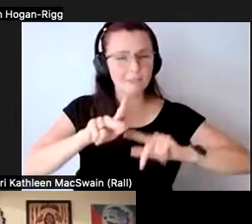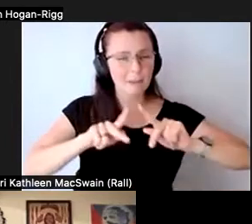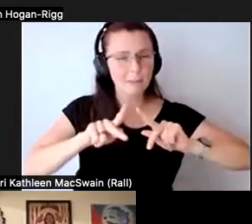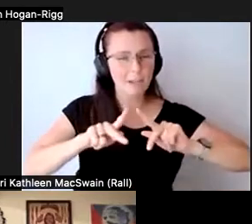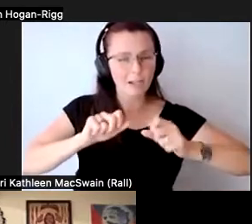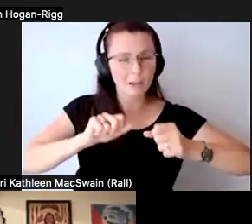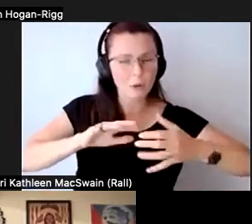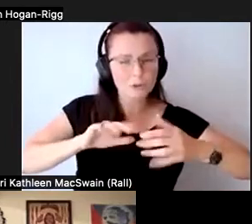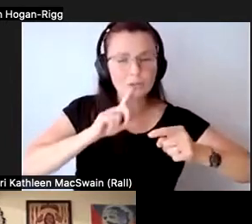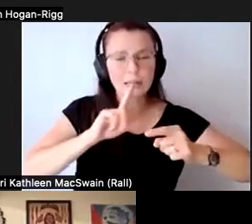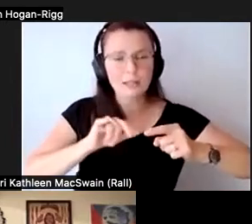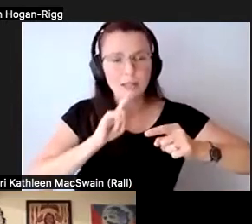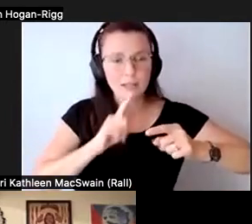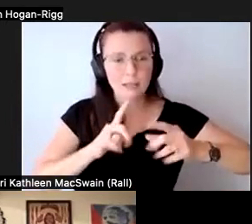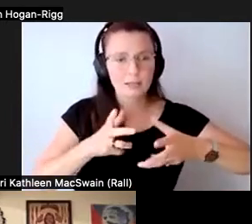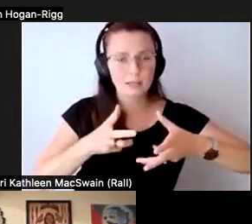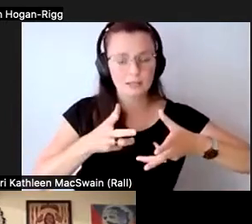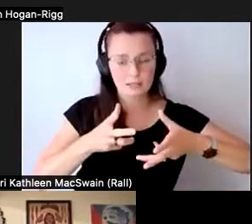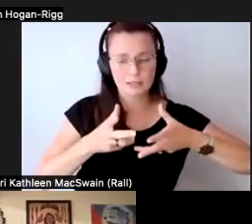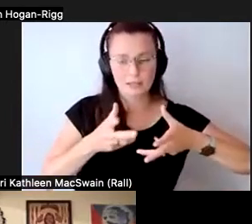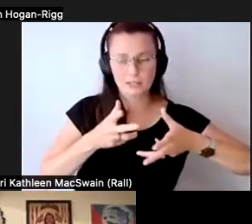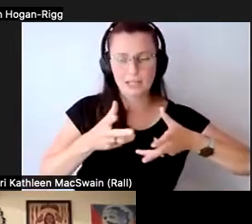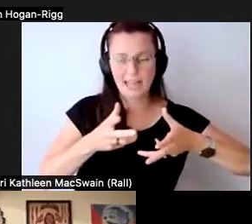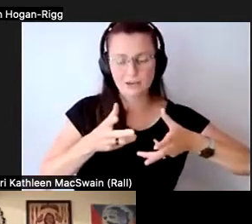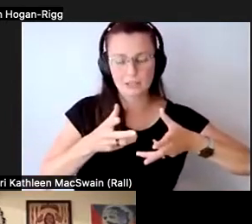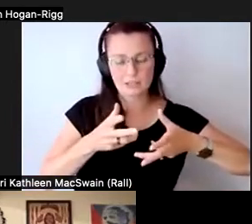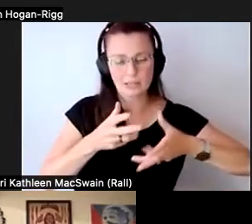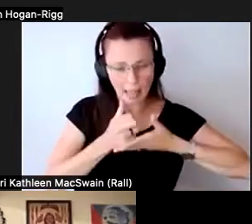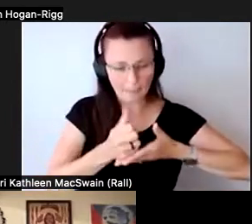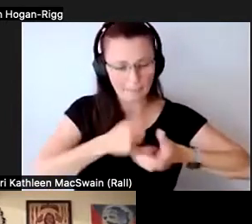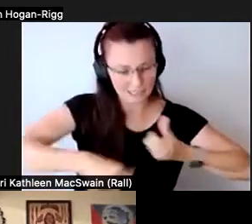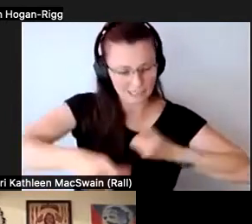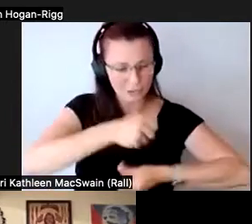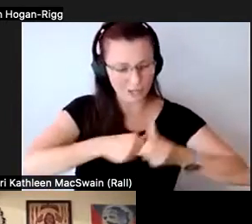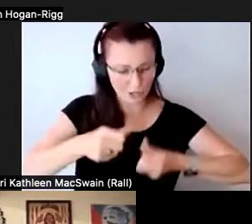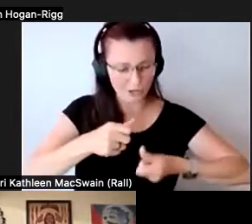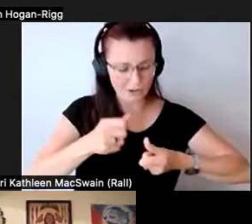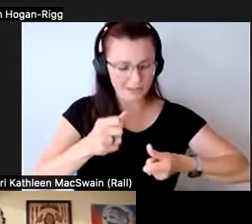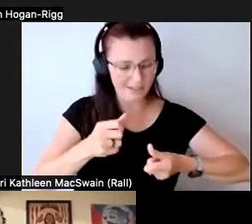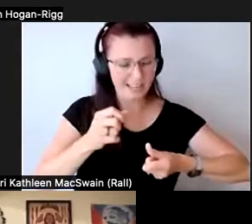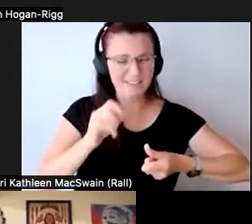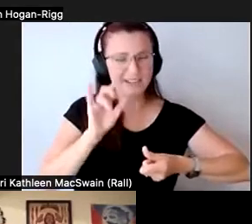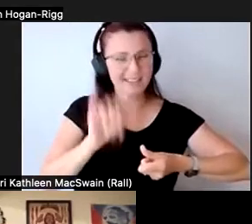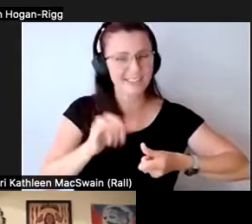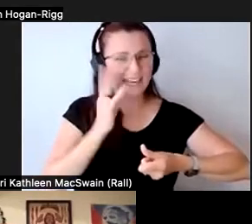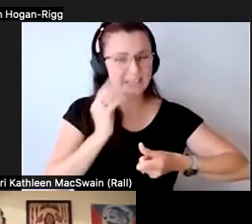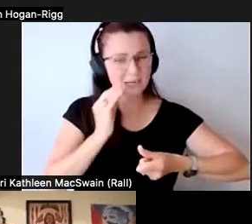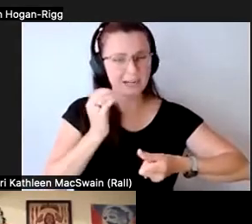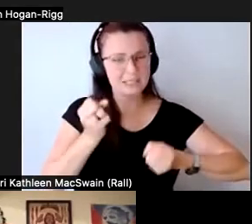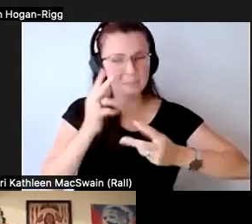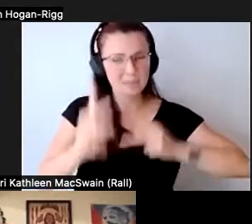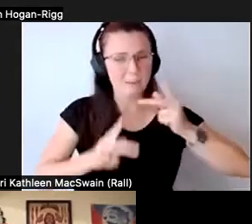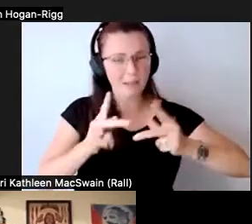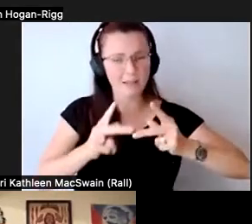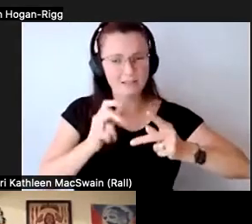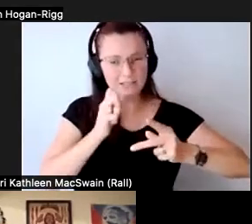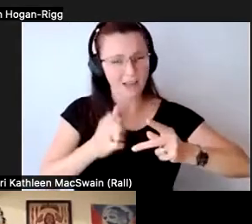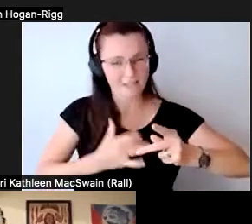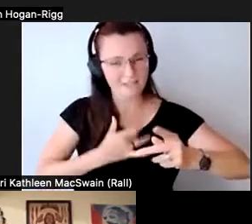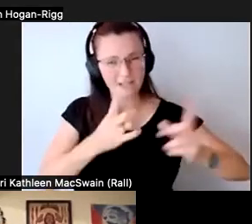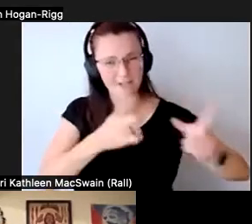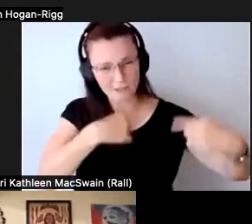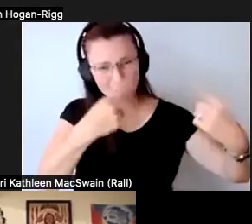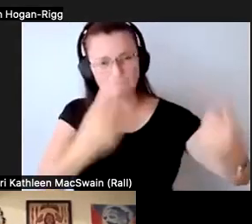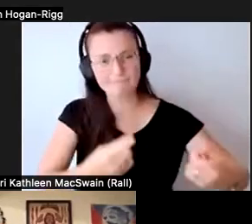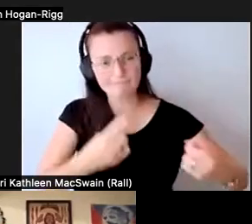a way that too many of our people haven't experienced. So I think I'll stop there. Oh, very, very, very important. I want to just say, for those of you who